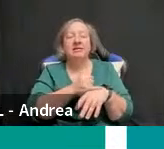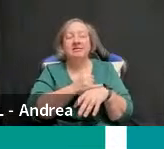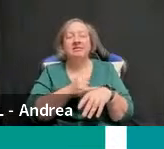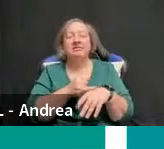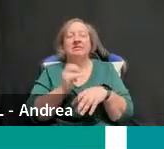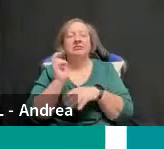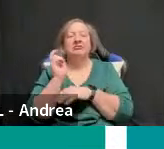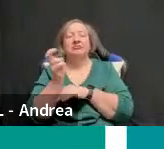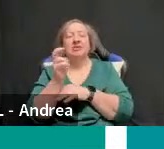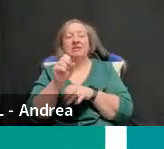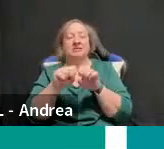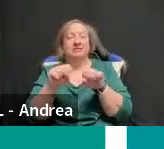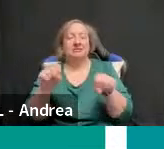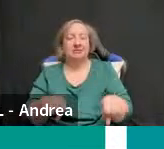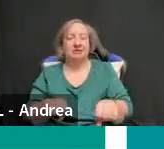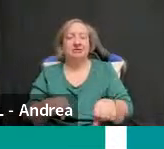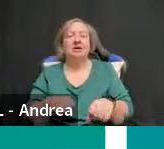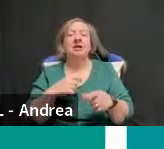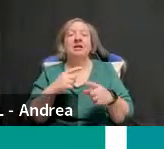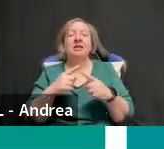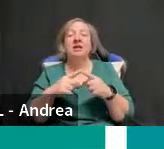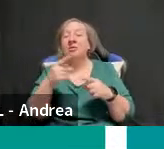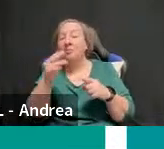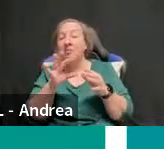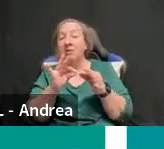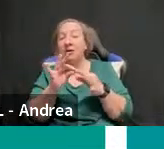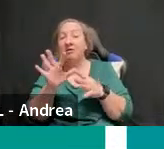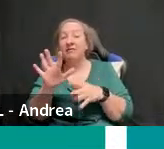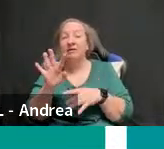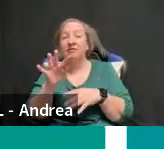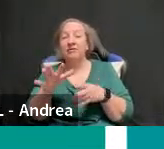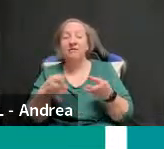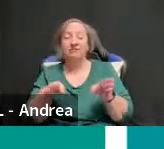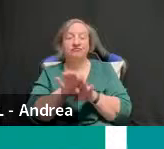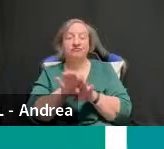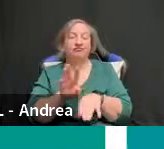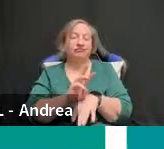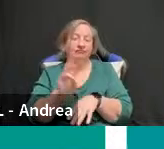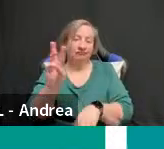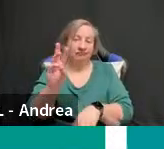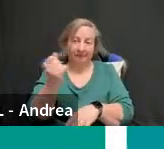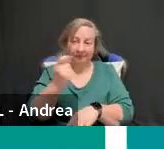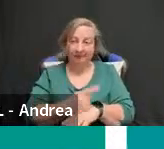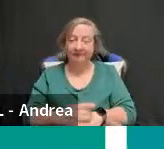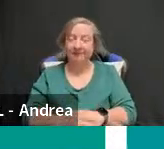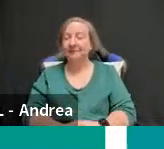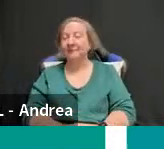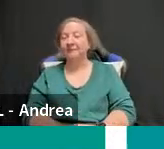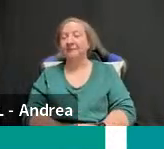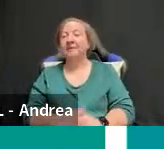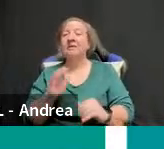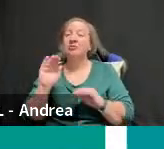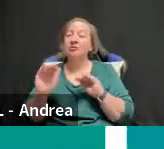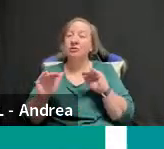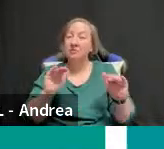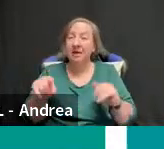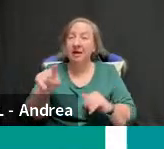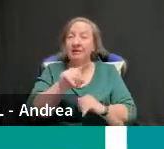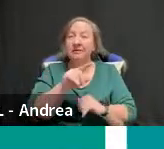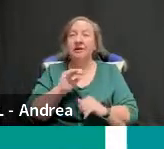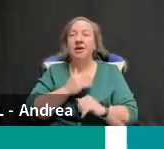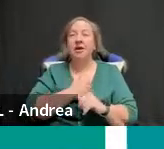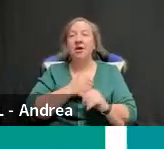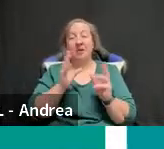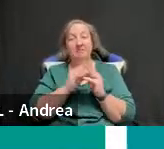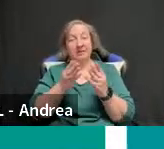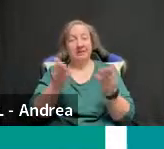at 5:45, and then we intend on closing the meeting by 6 today. We want to remind folks that our meeting